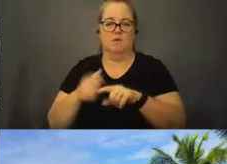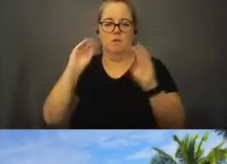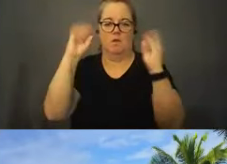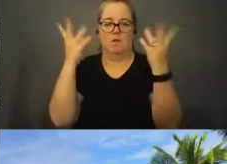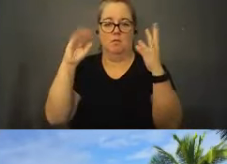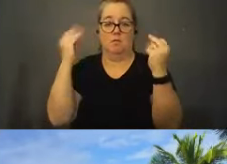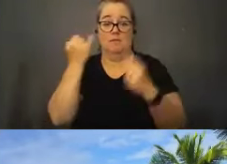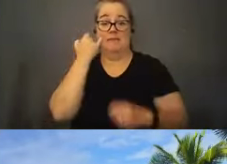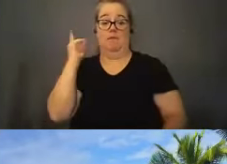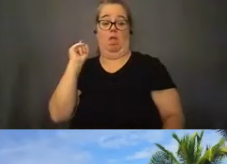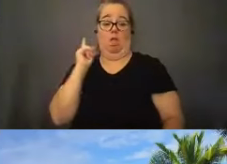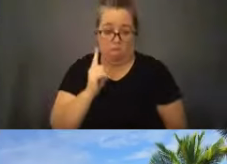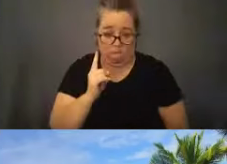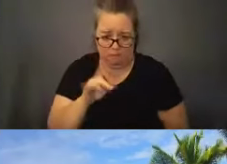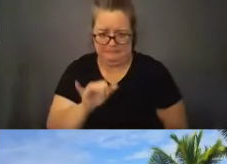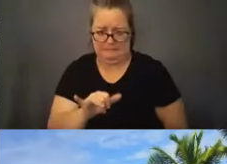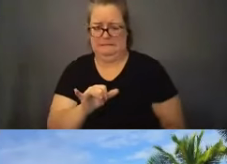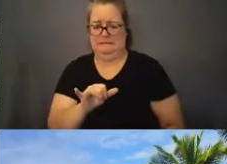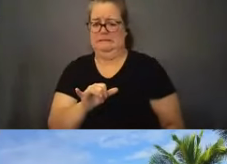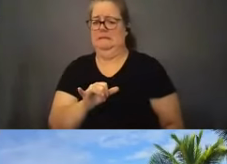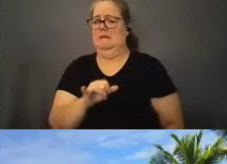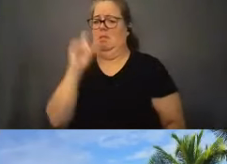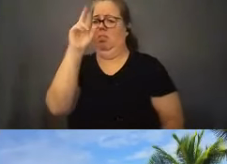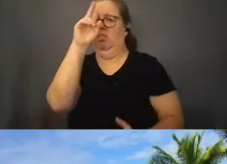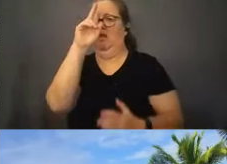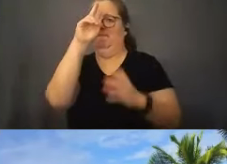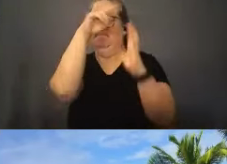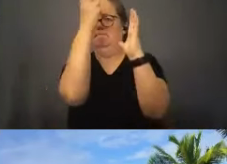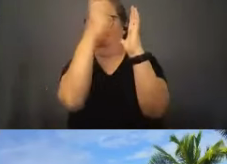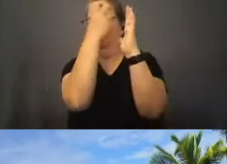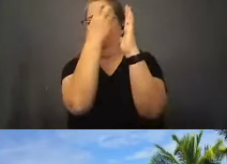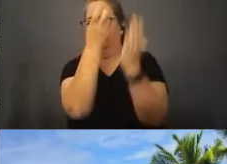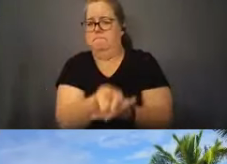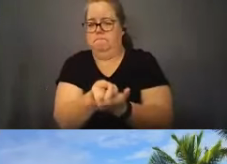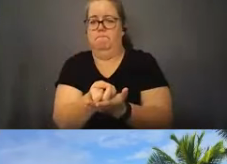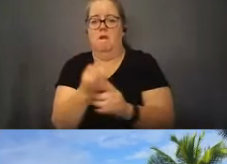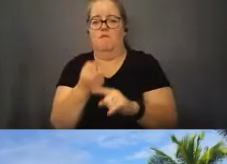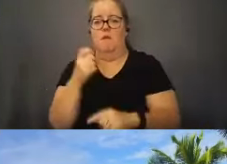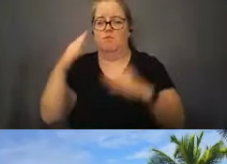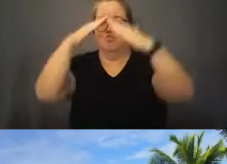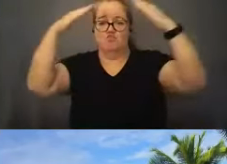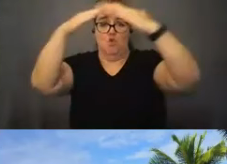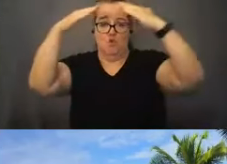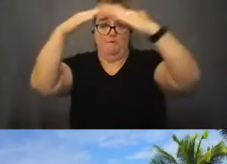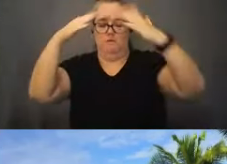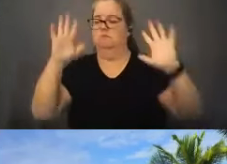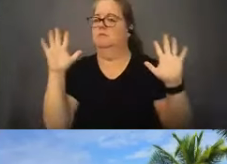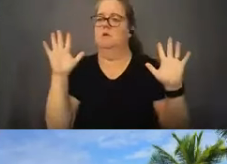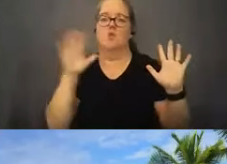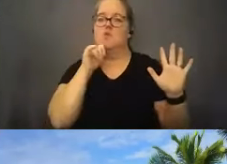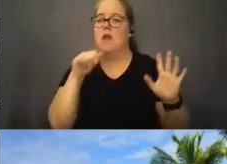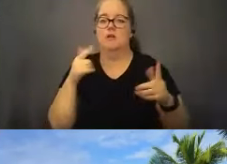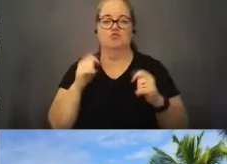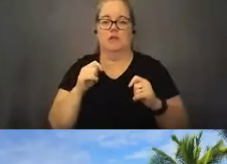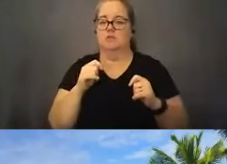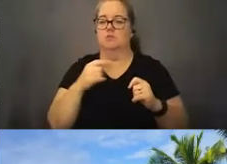and you look and you're like, oh, they just fell off the roof, they were fixing their roof, we're not gonna open their airway